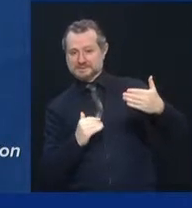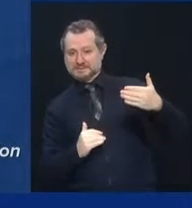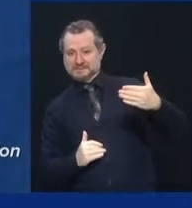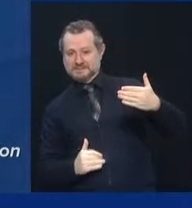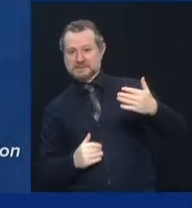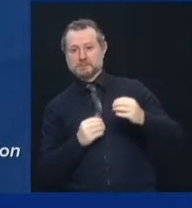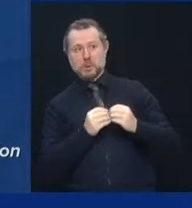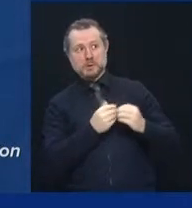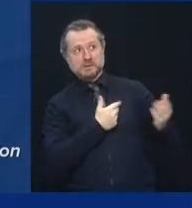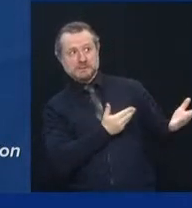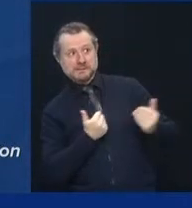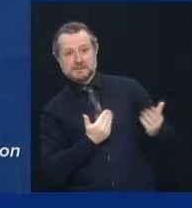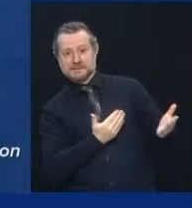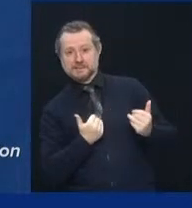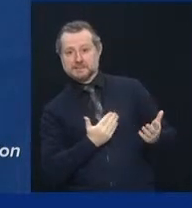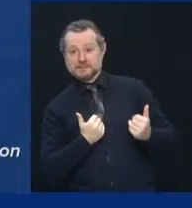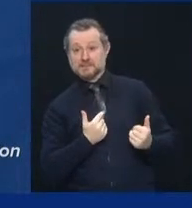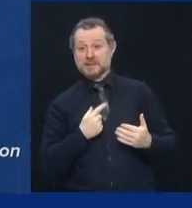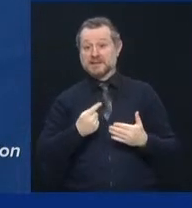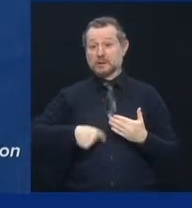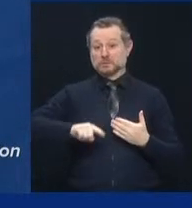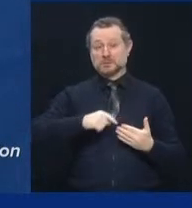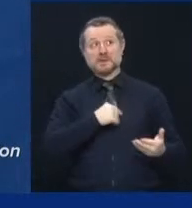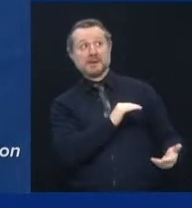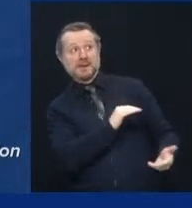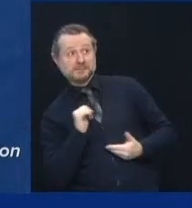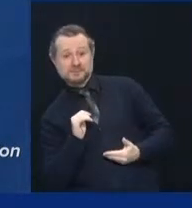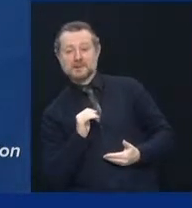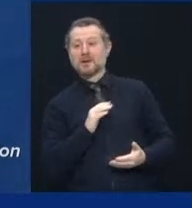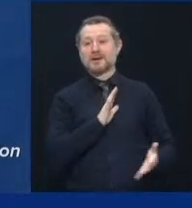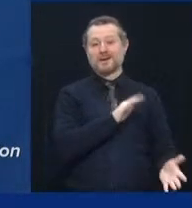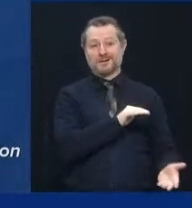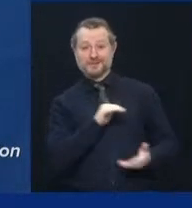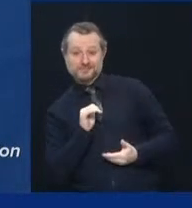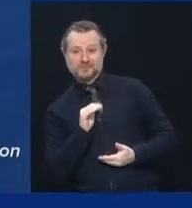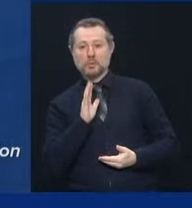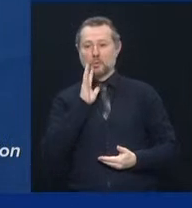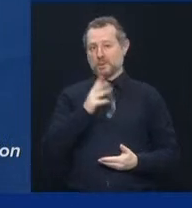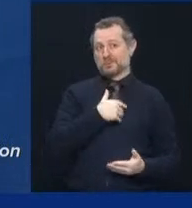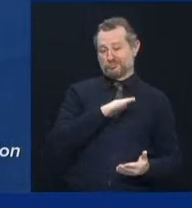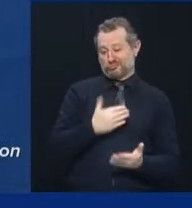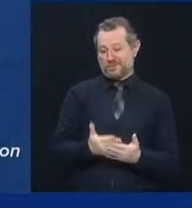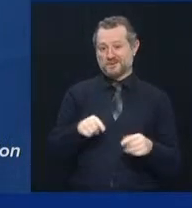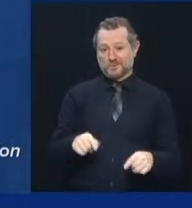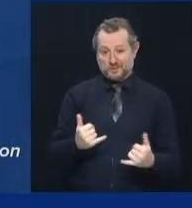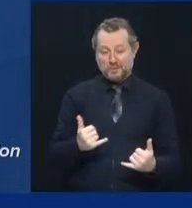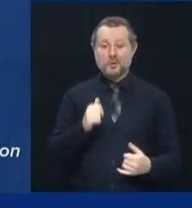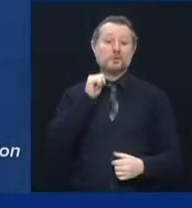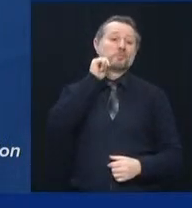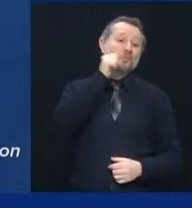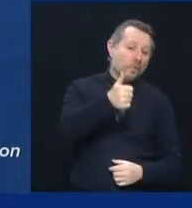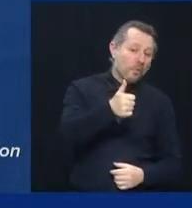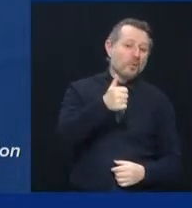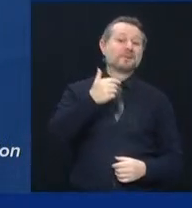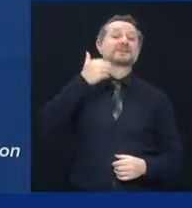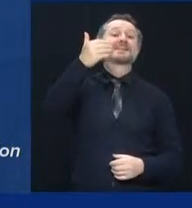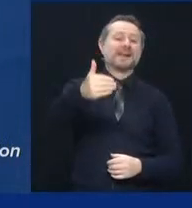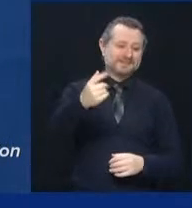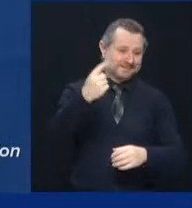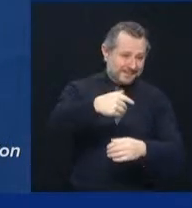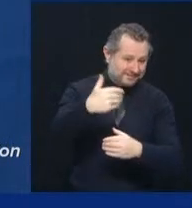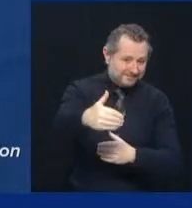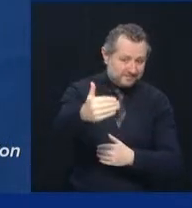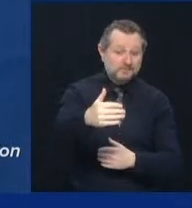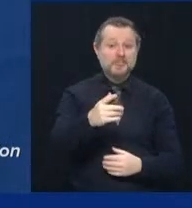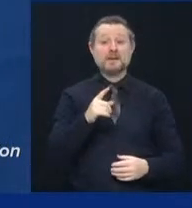week's allocation is coming in today, tomorrow, the next day. It's delivered by the federal